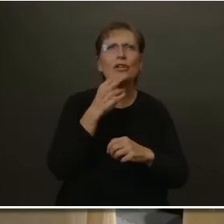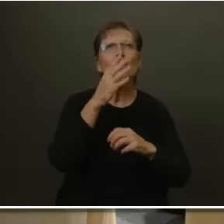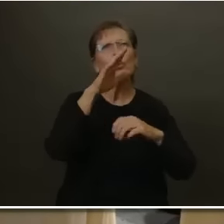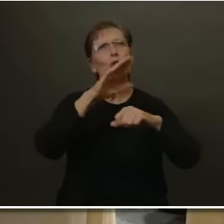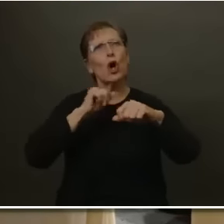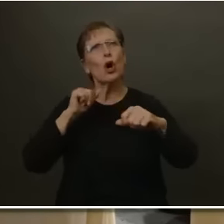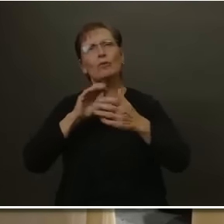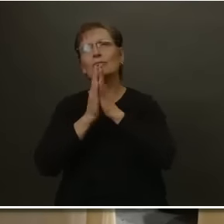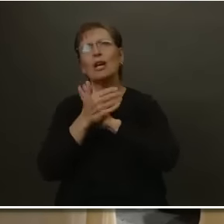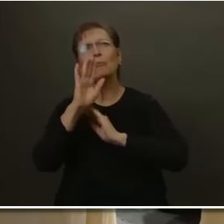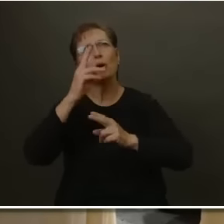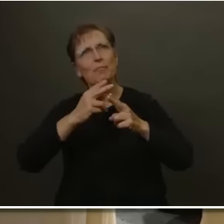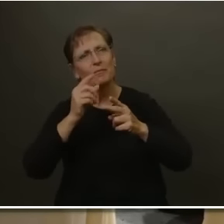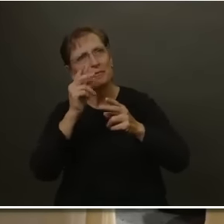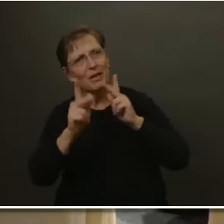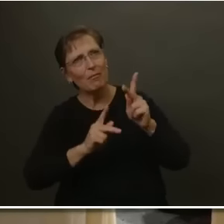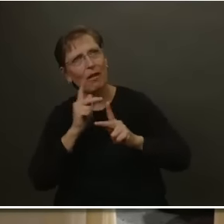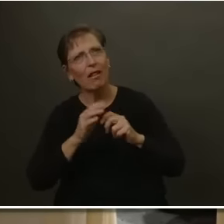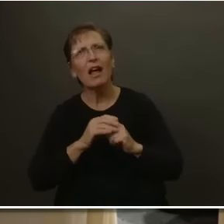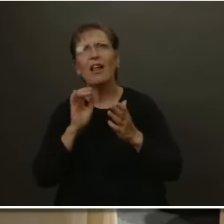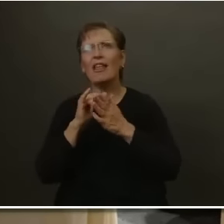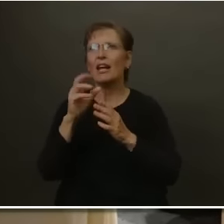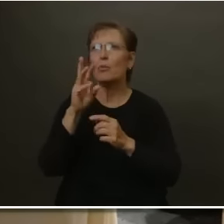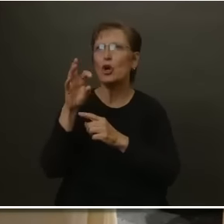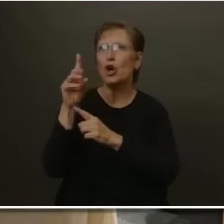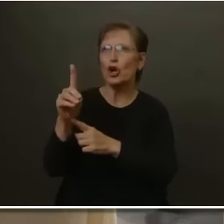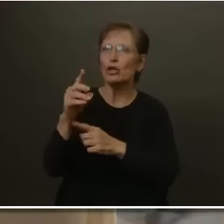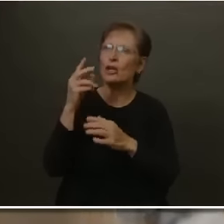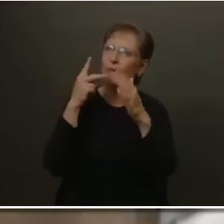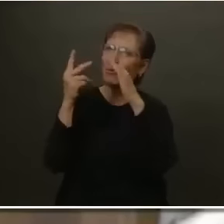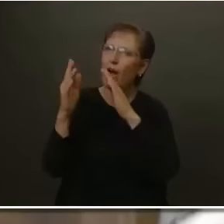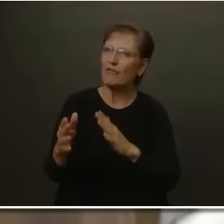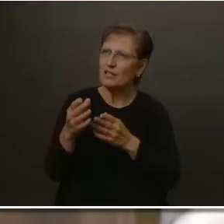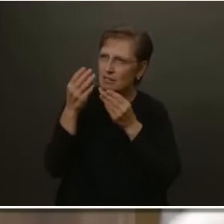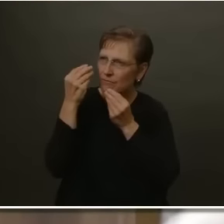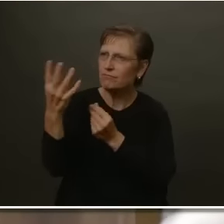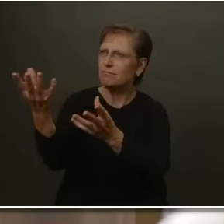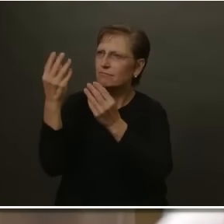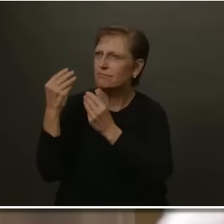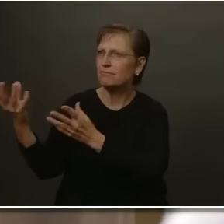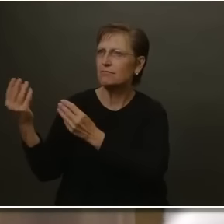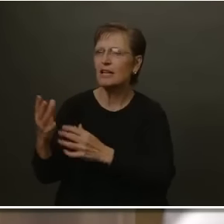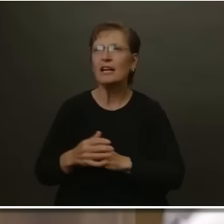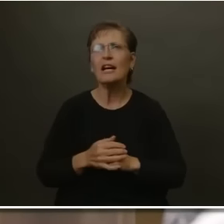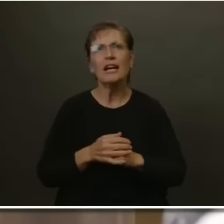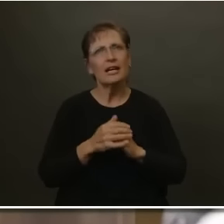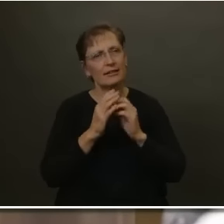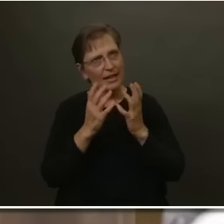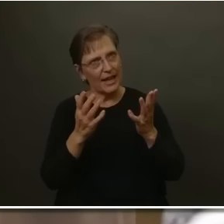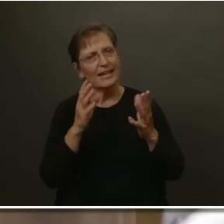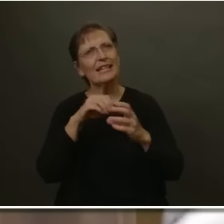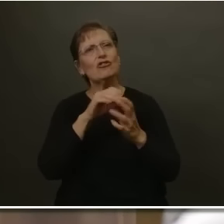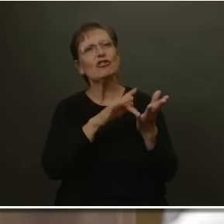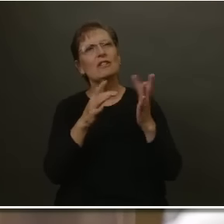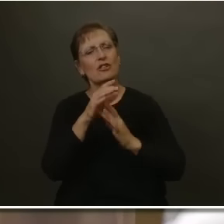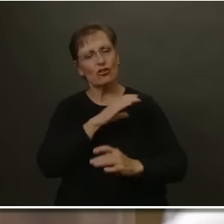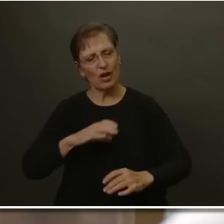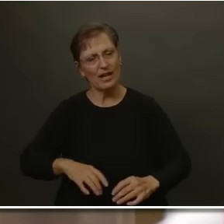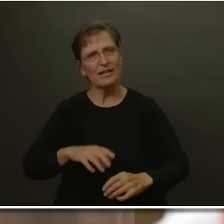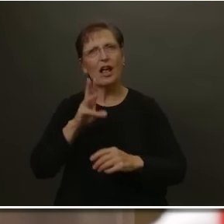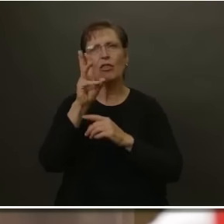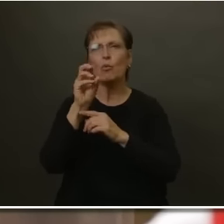people, in your word spoken through the prophets, and above all in Jesus Christ, the Word made flesh.